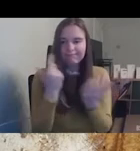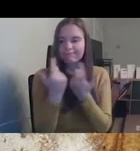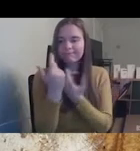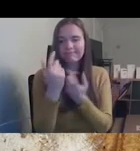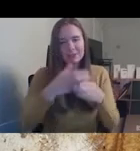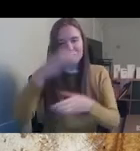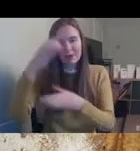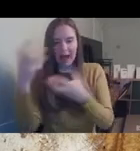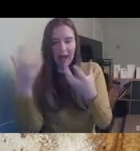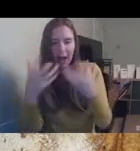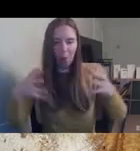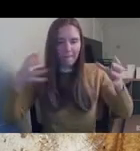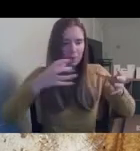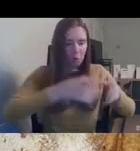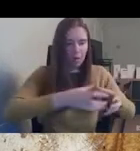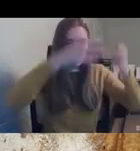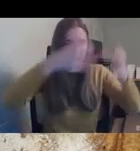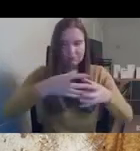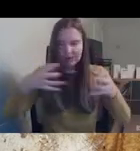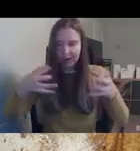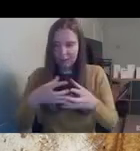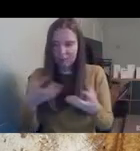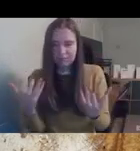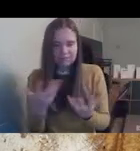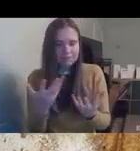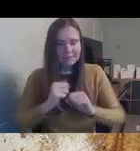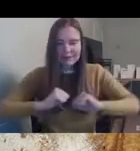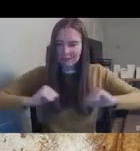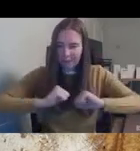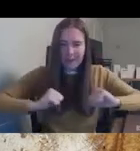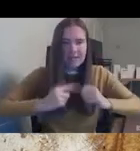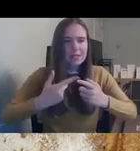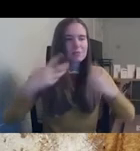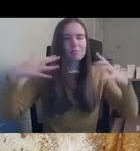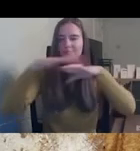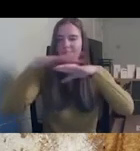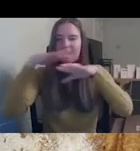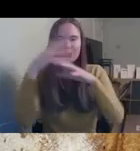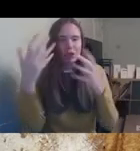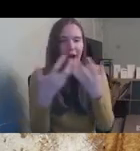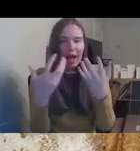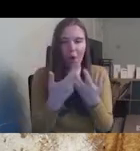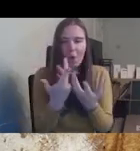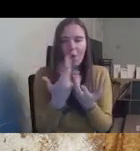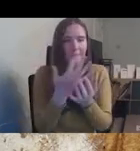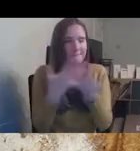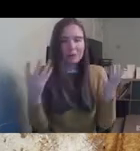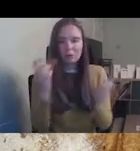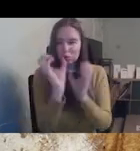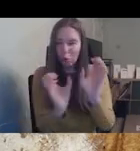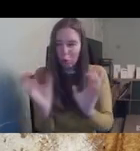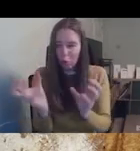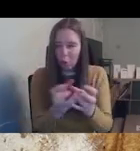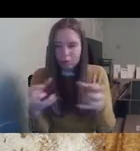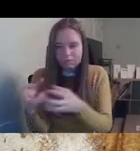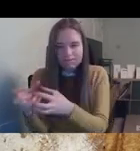big the columns needed to be, what spacing the mesh needed to be, how many stones hanging, what weight